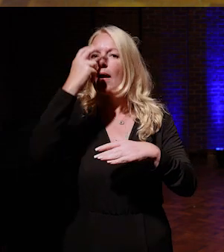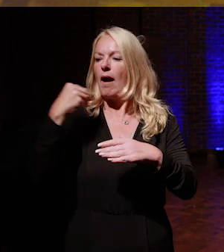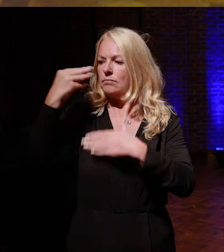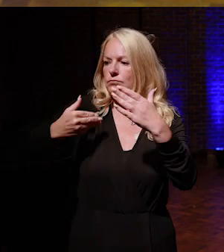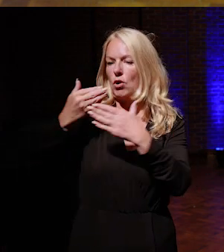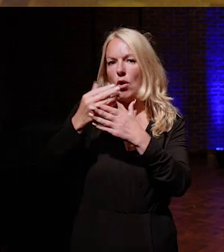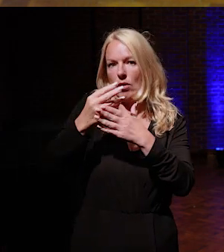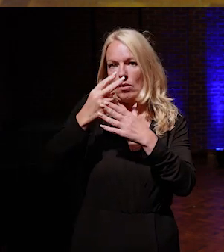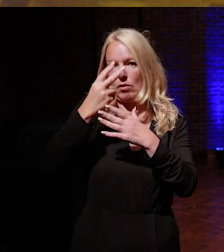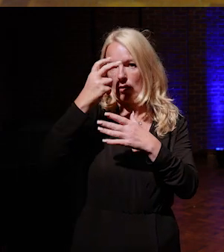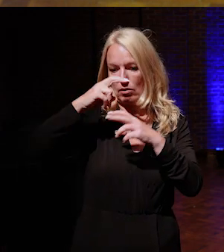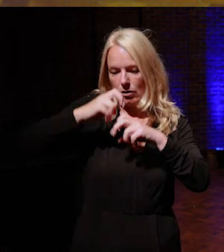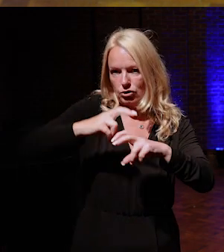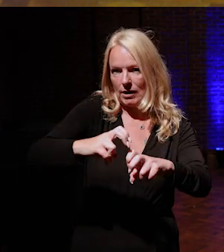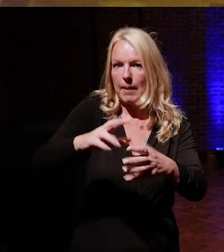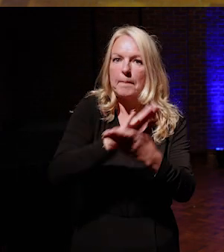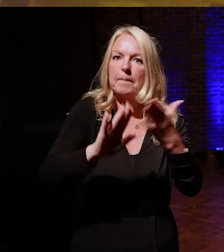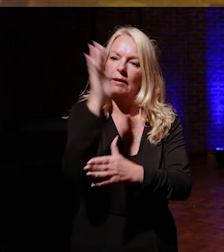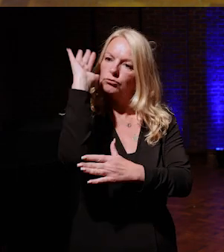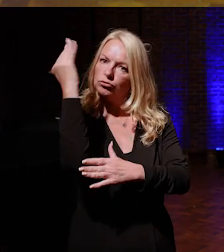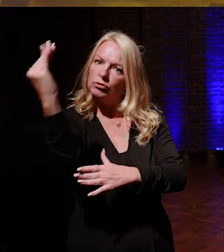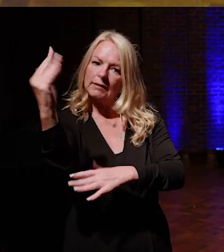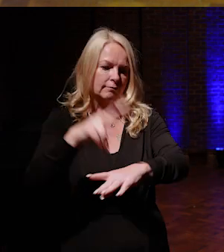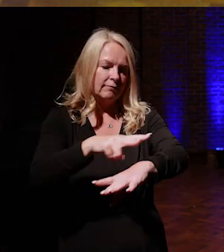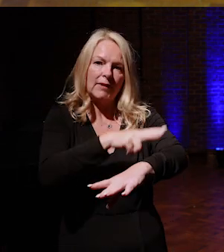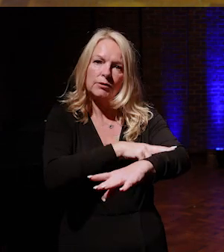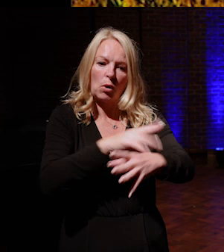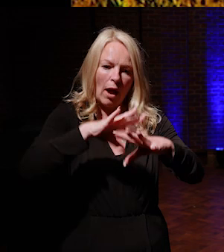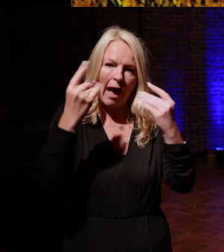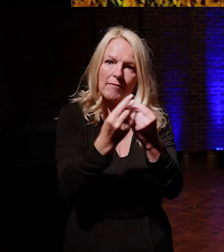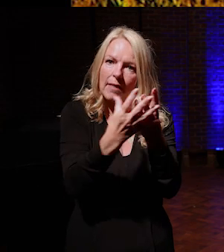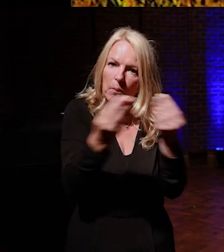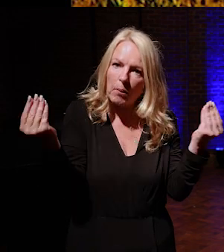vegetation, the trees and the undergrowth and we are left with bare terrain.